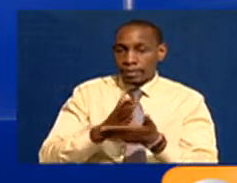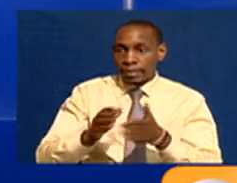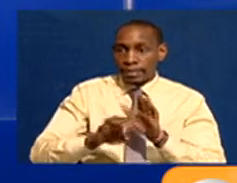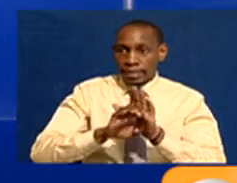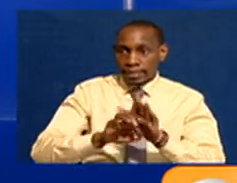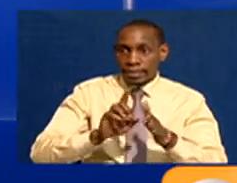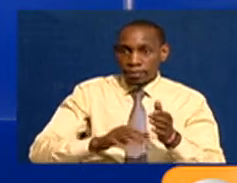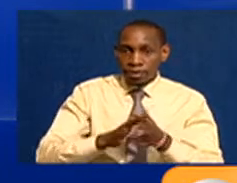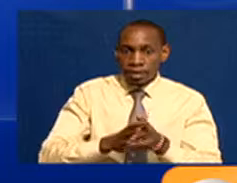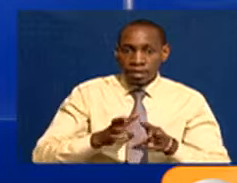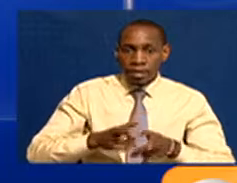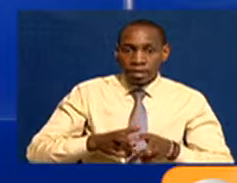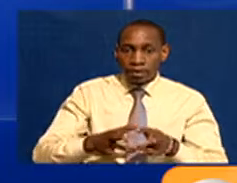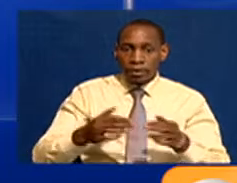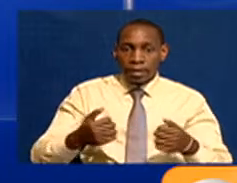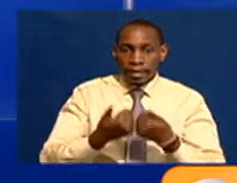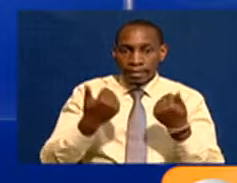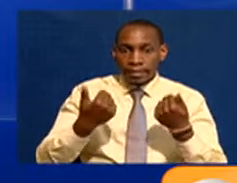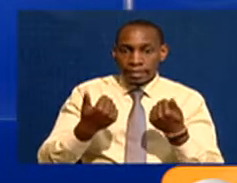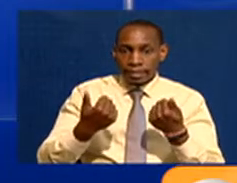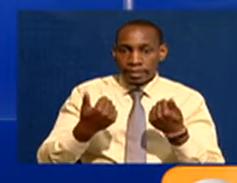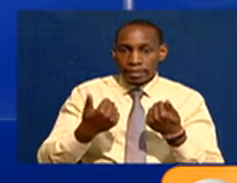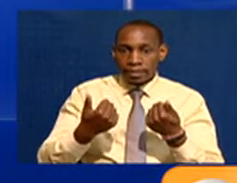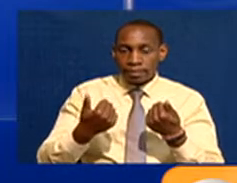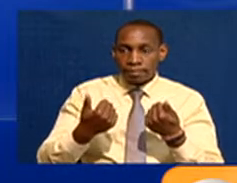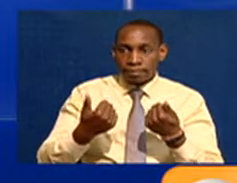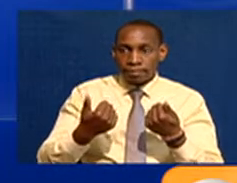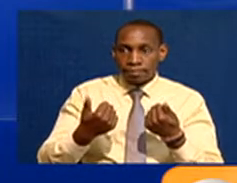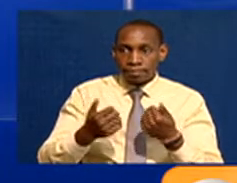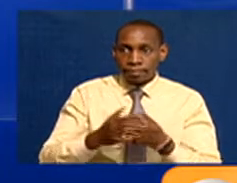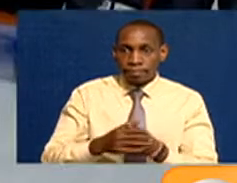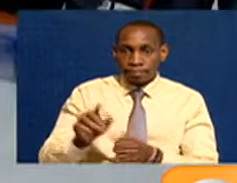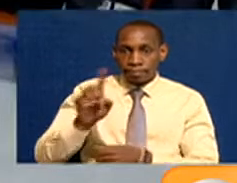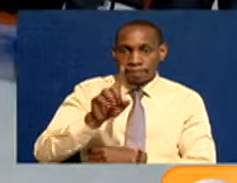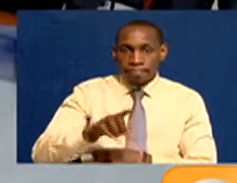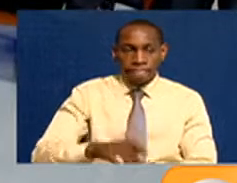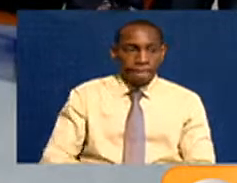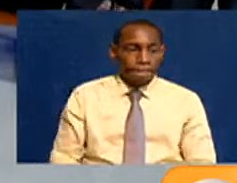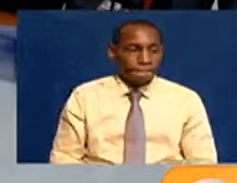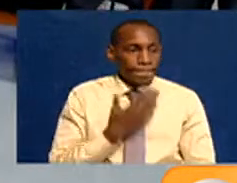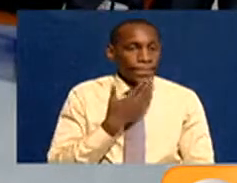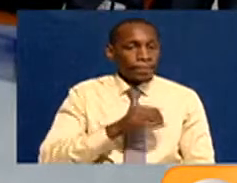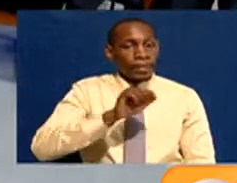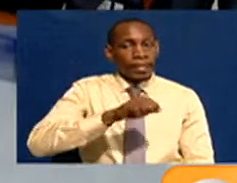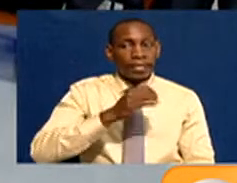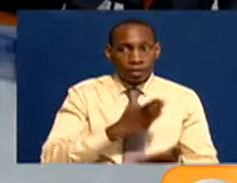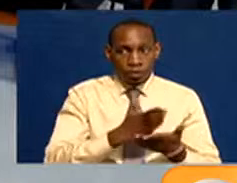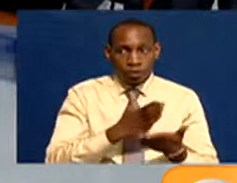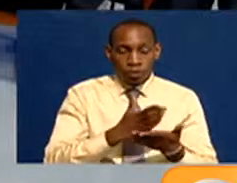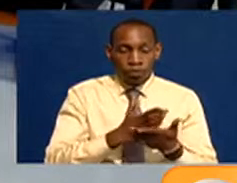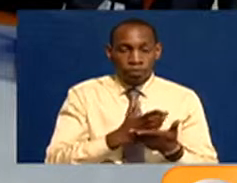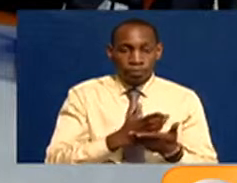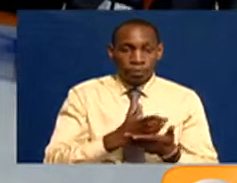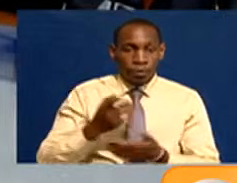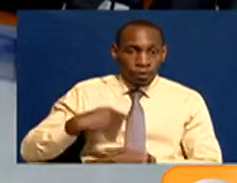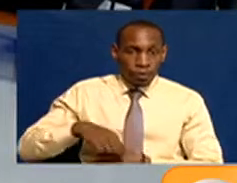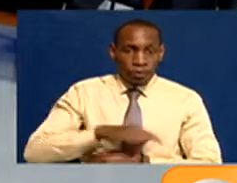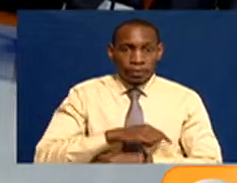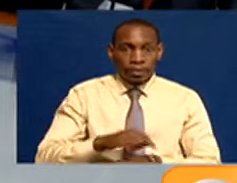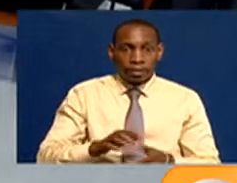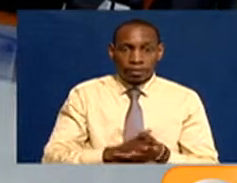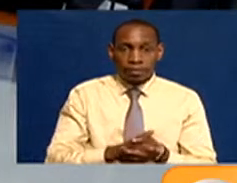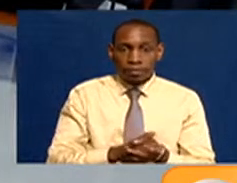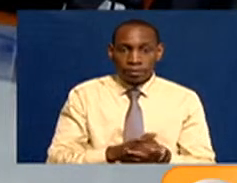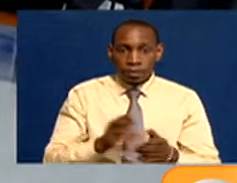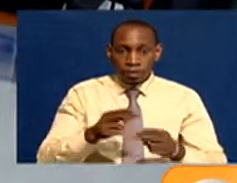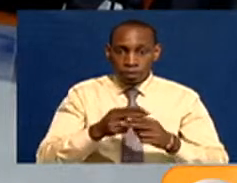like road fatalities from Kenya's innovators? Yes, definitely. We are almost